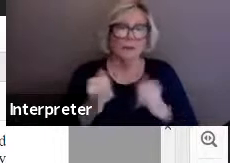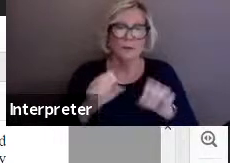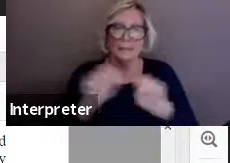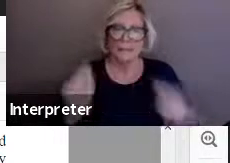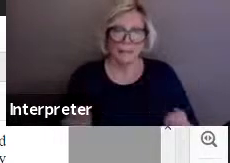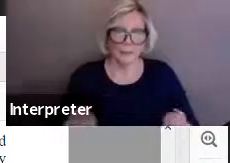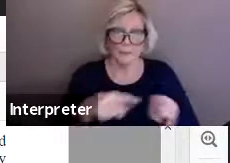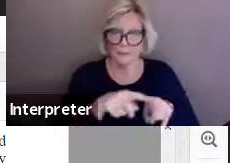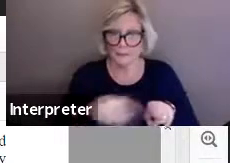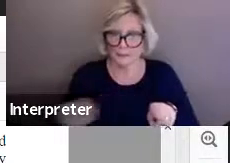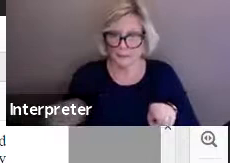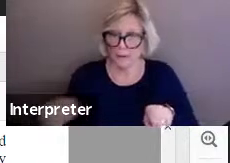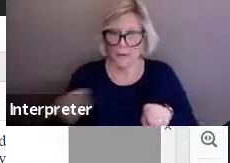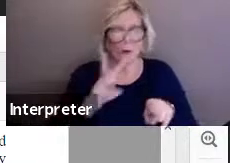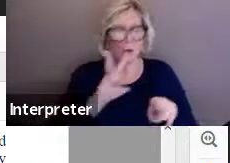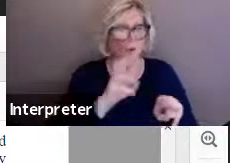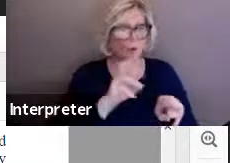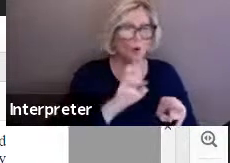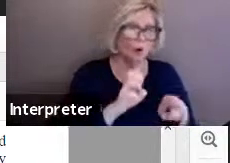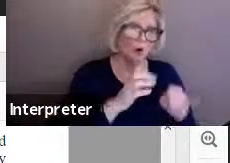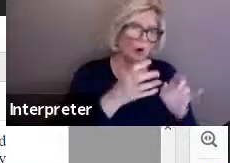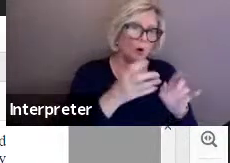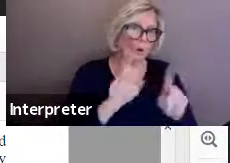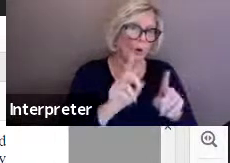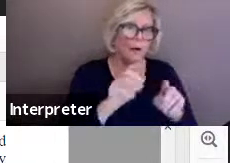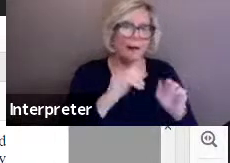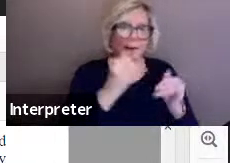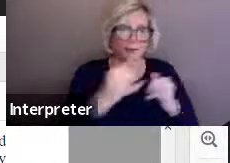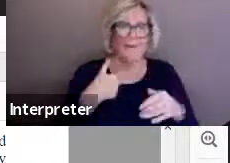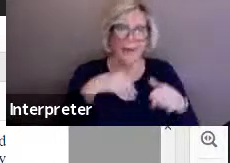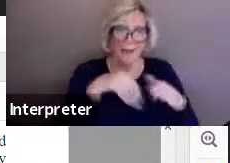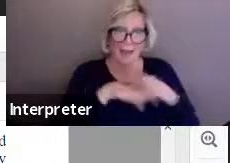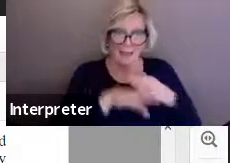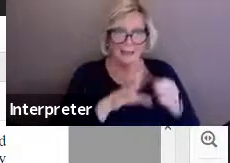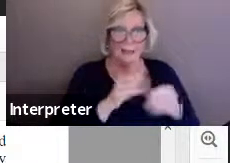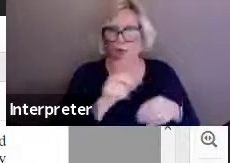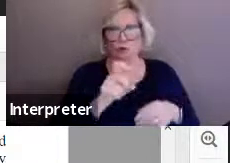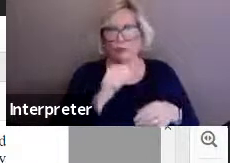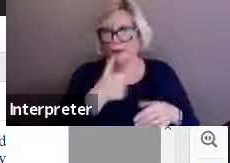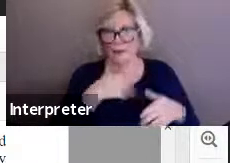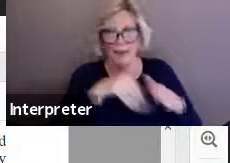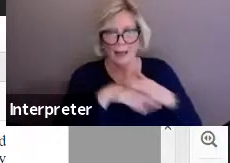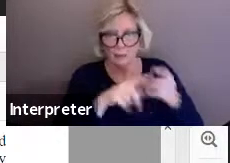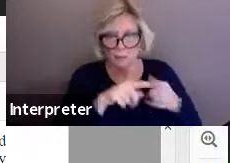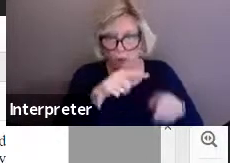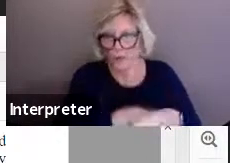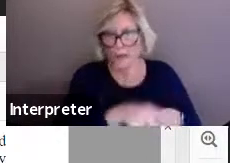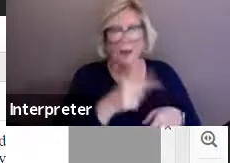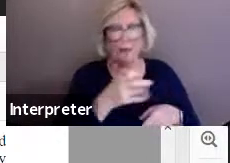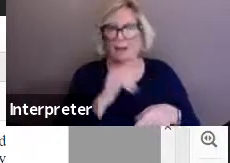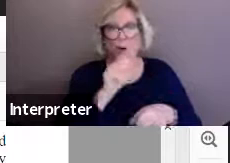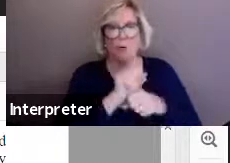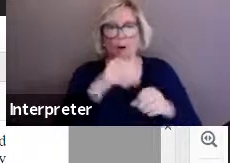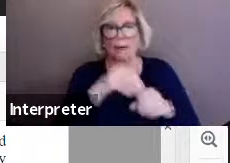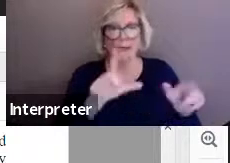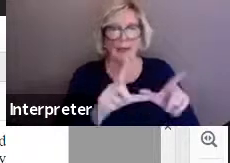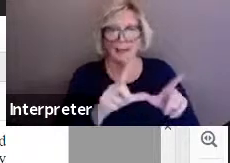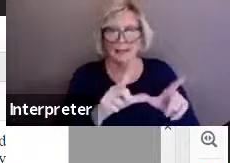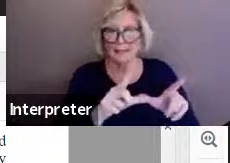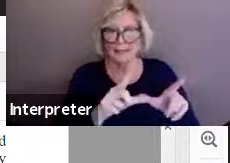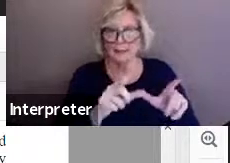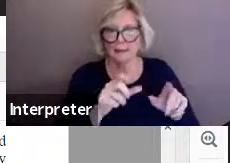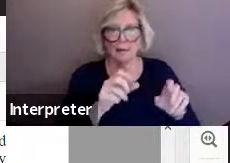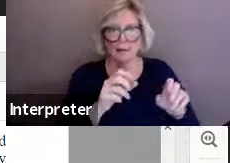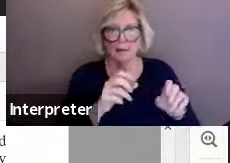were either individuals had access to them that perhaps shouldn't have, either they no longer worked in a licensing capacity or no longer